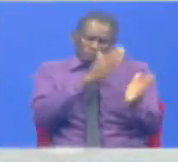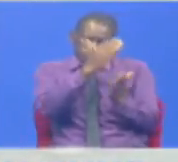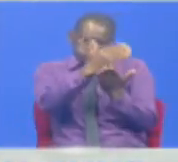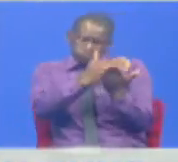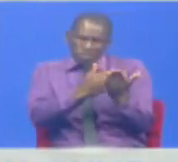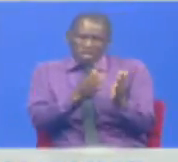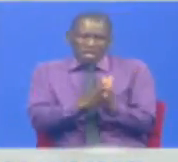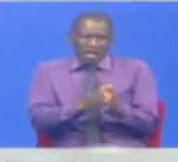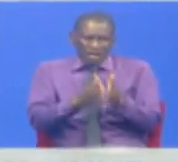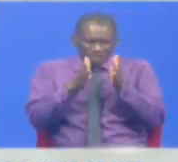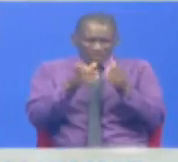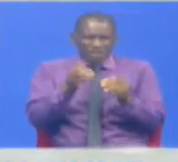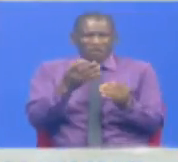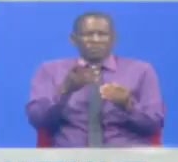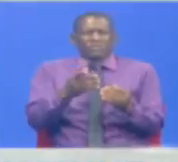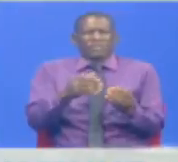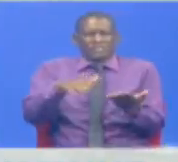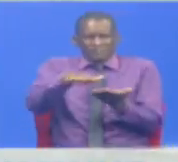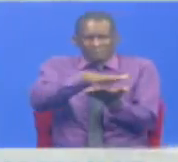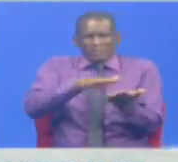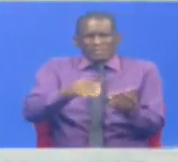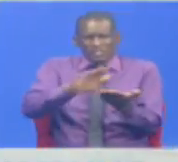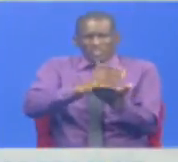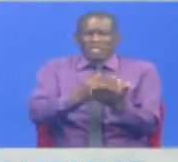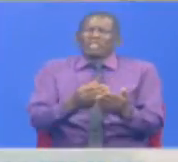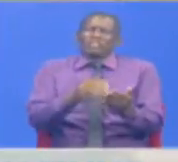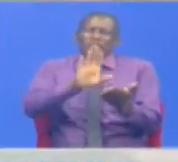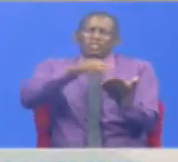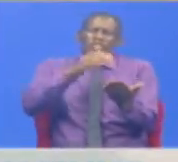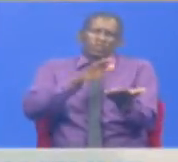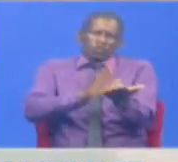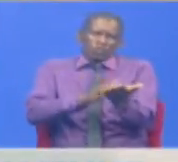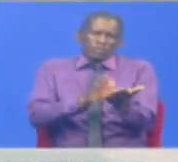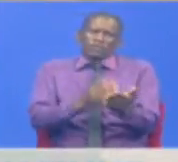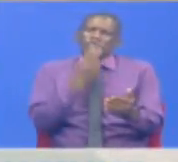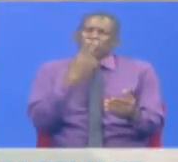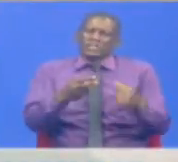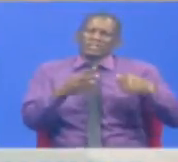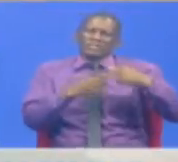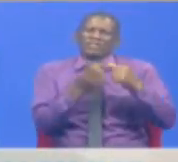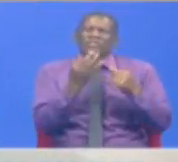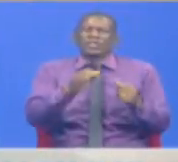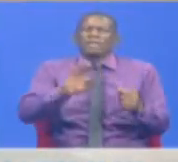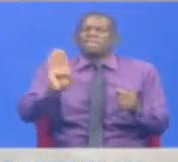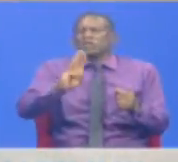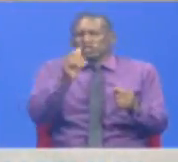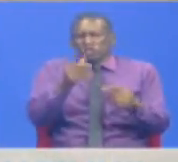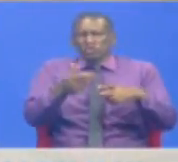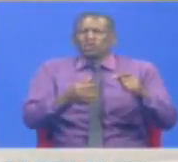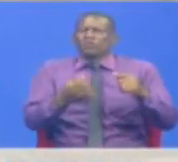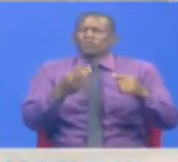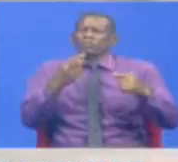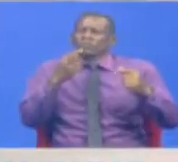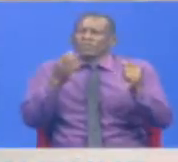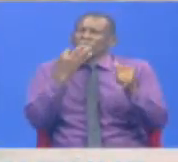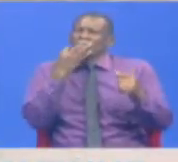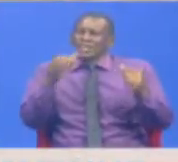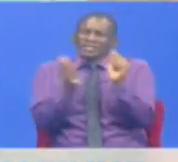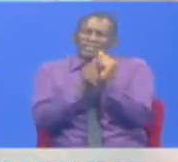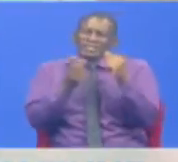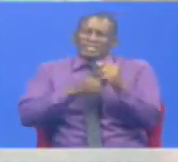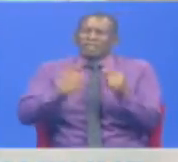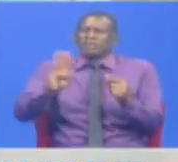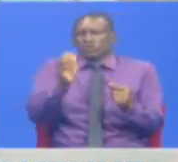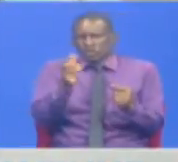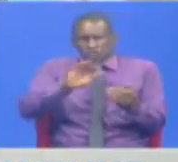on best share. It recommends that 273 billion of the 316.5 billion shillings